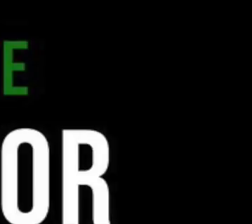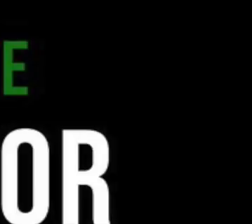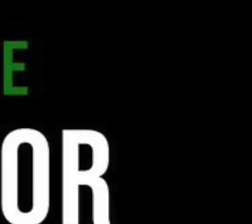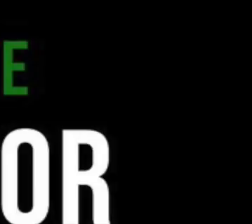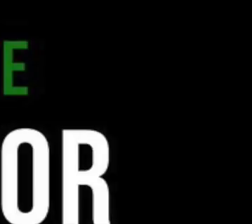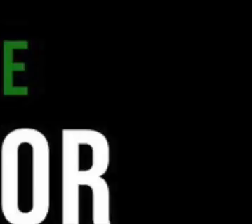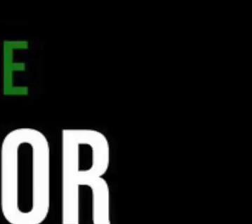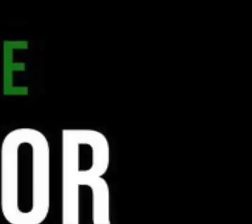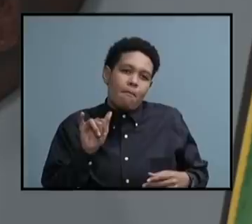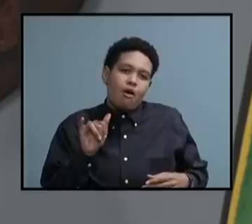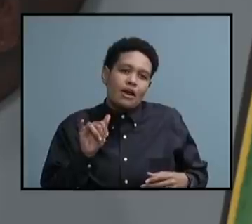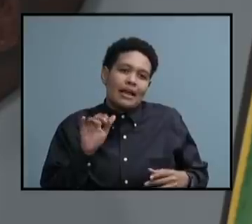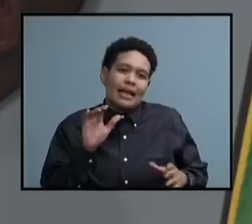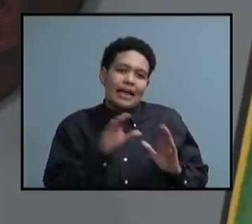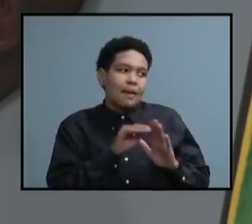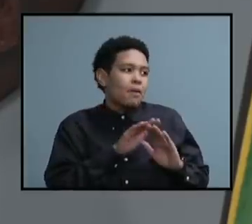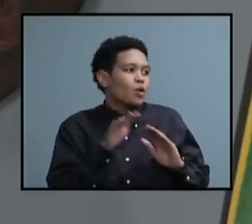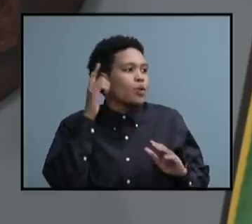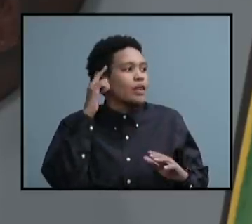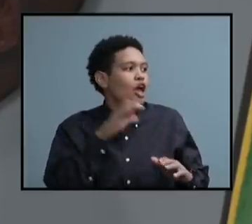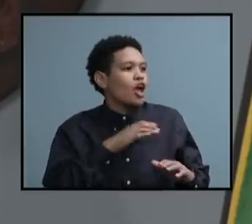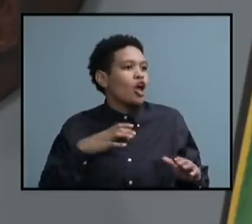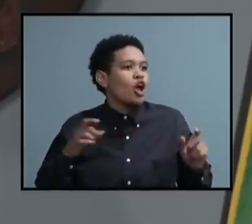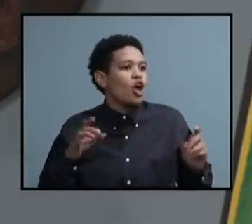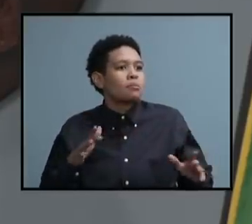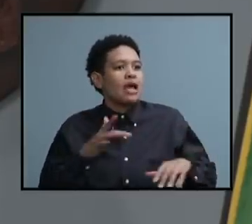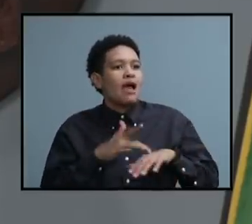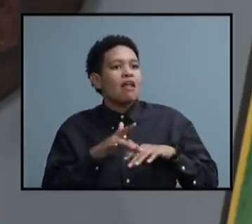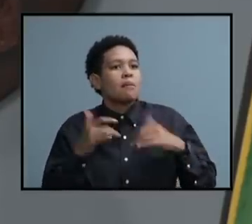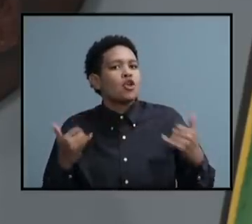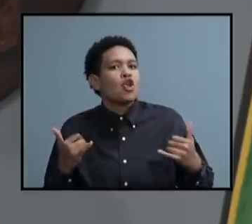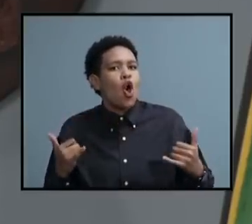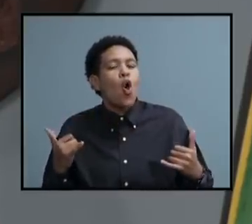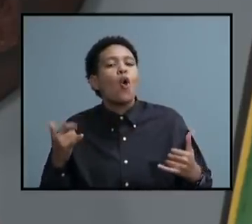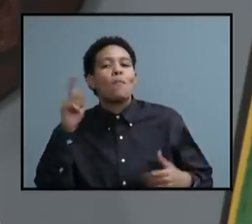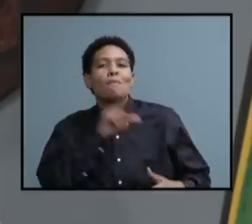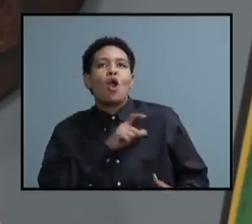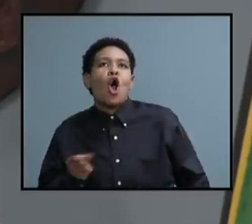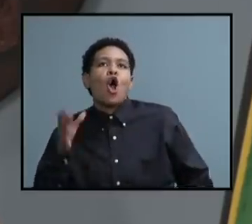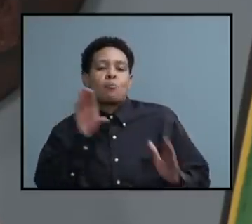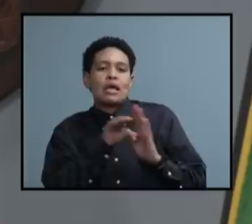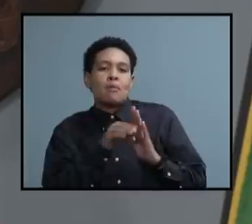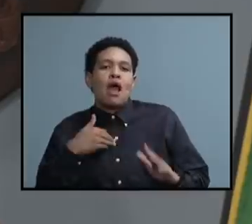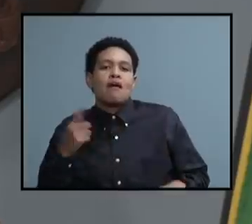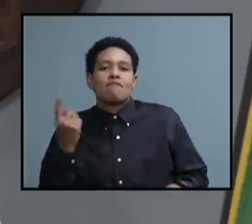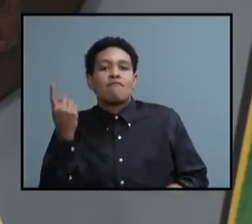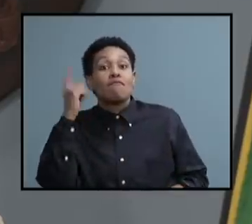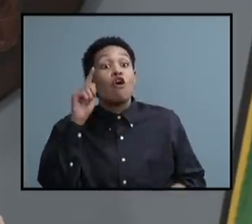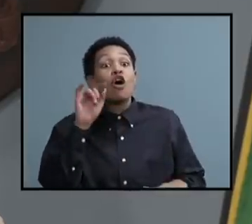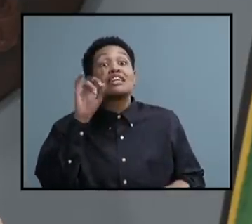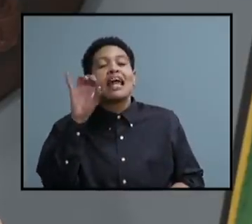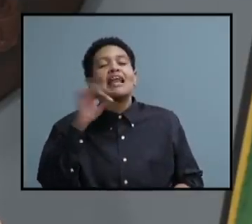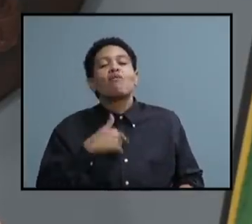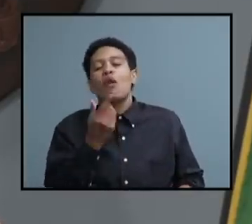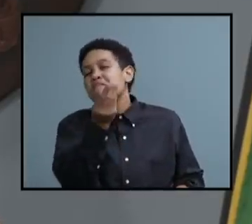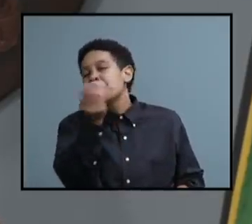I don't think the commissioner is available right now. For the JDF, we only have a few sample cameras